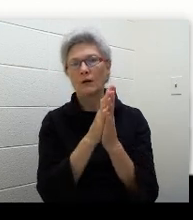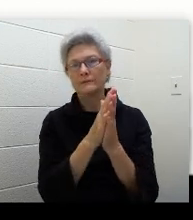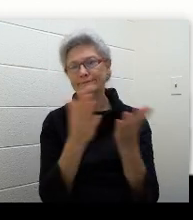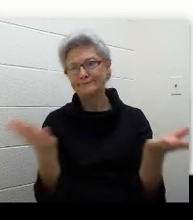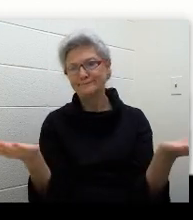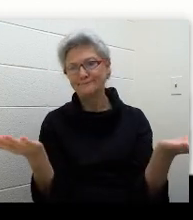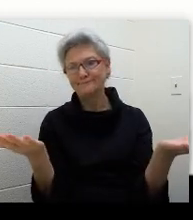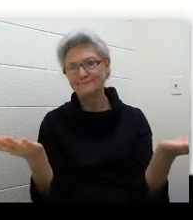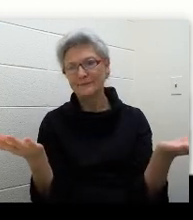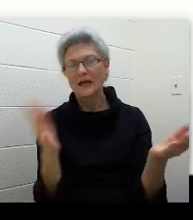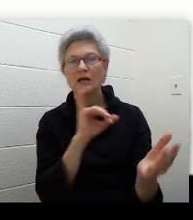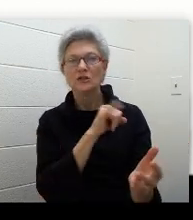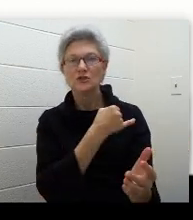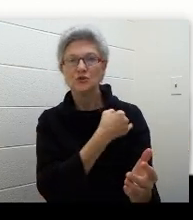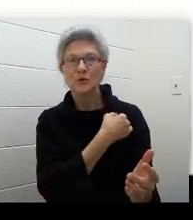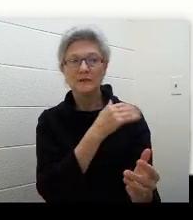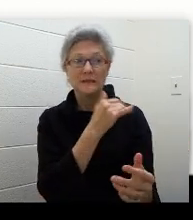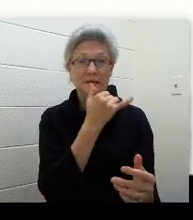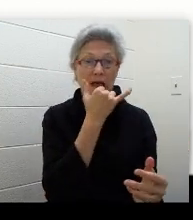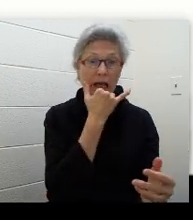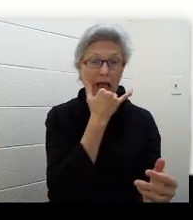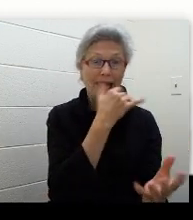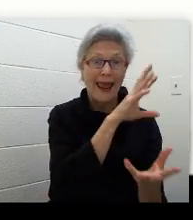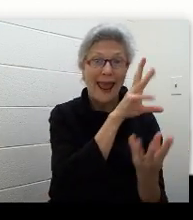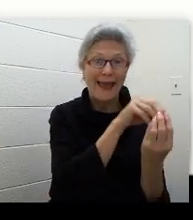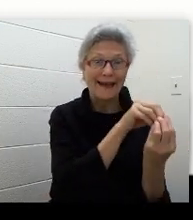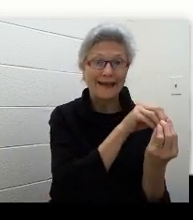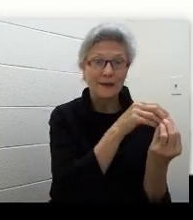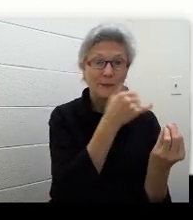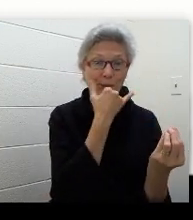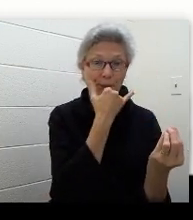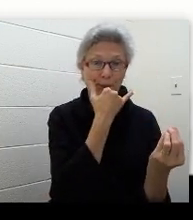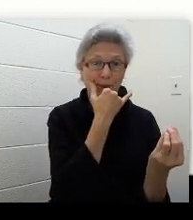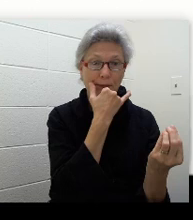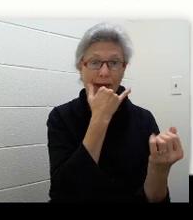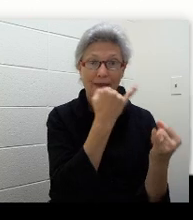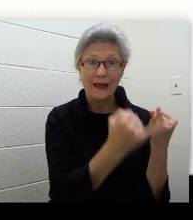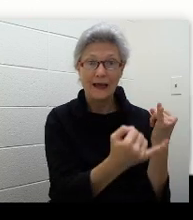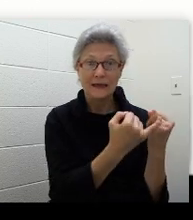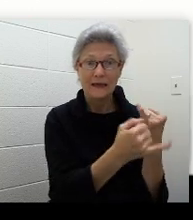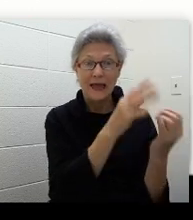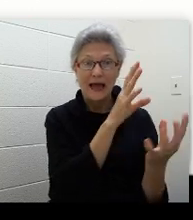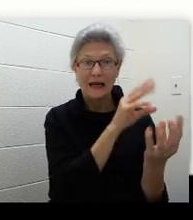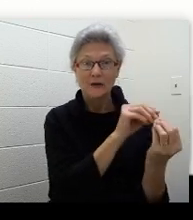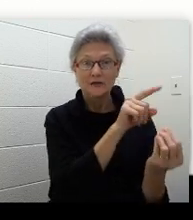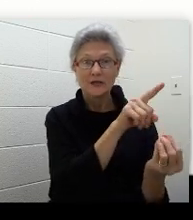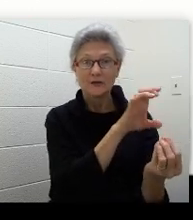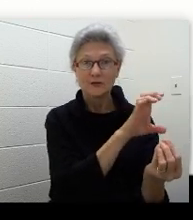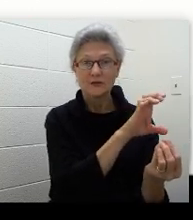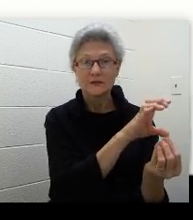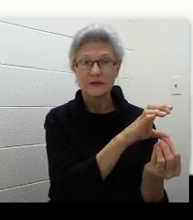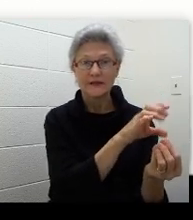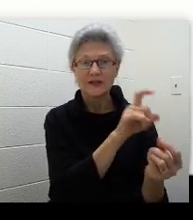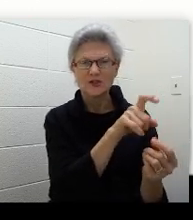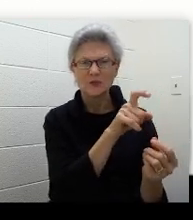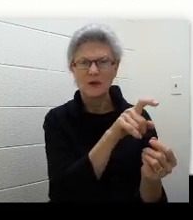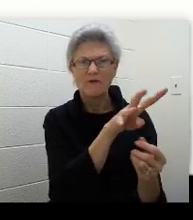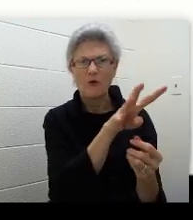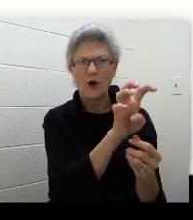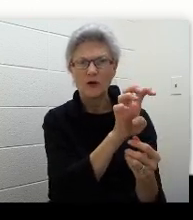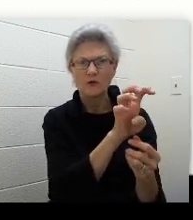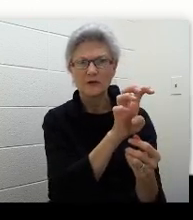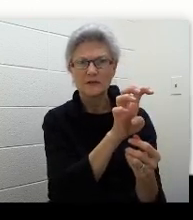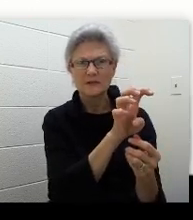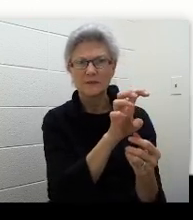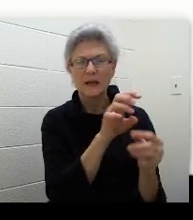mistake. Julius's mistake was an adding mistake at the end, right? He added his hundreds, and they should have been 4